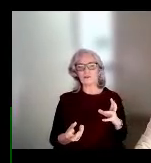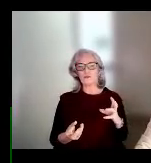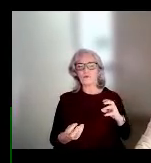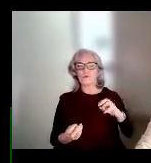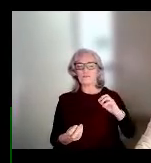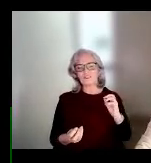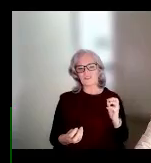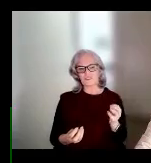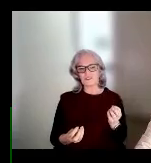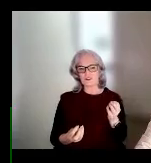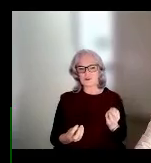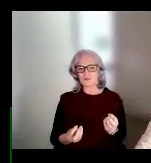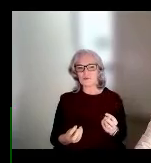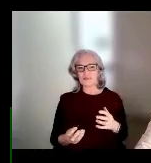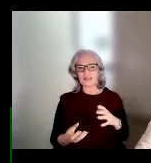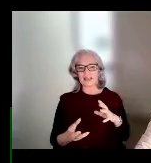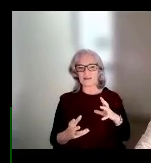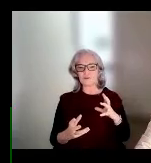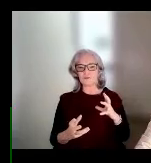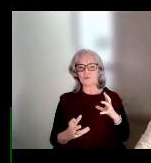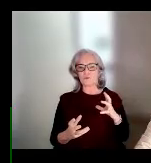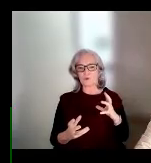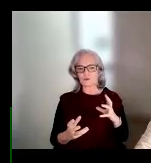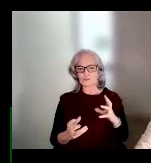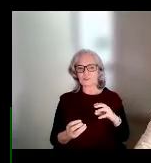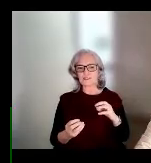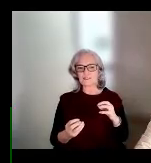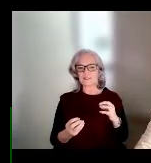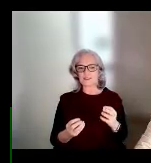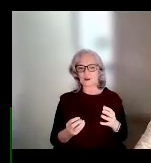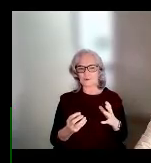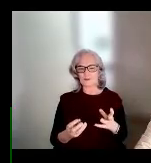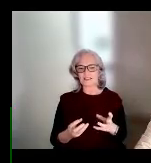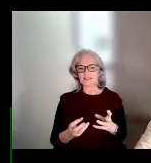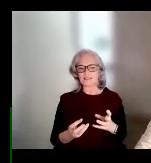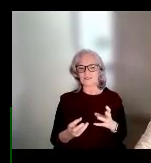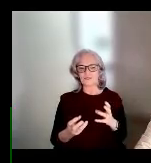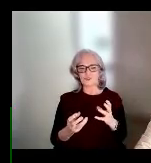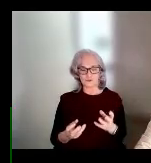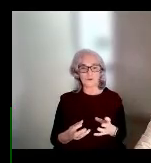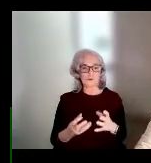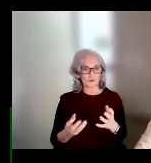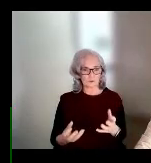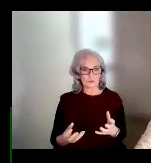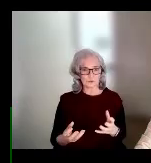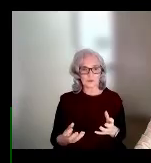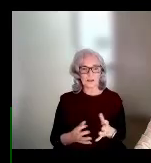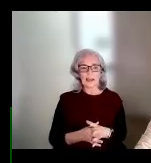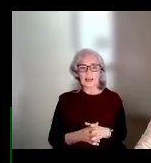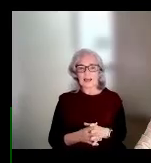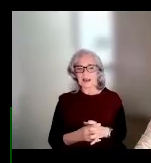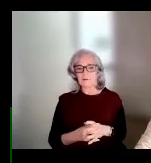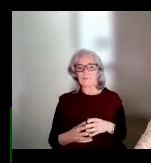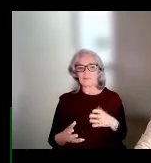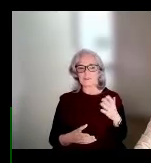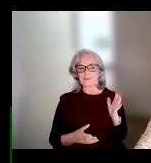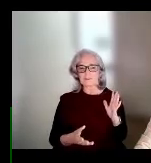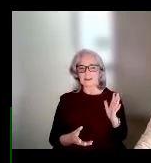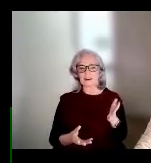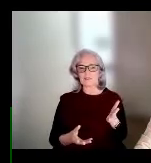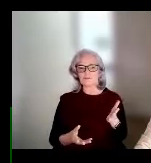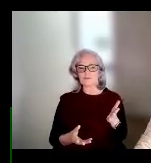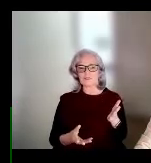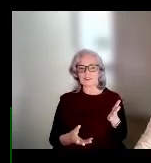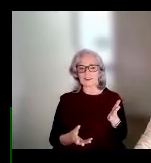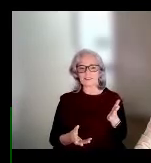finding out what the definition should be and what clinic coordinators do or could do, there